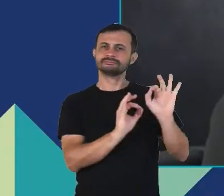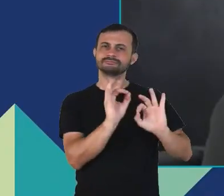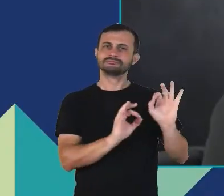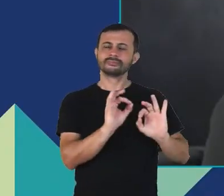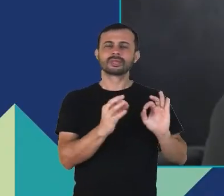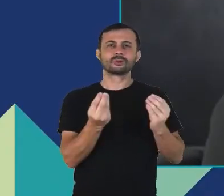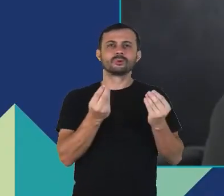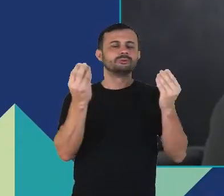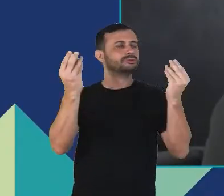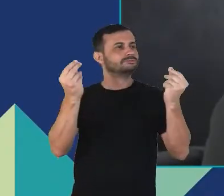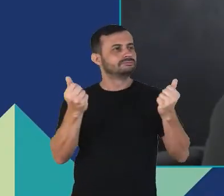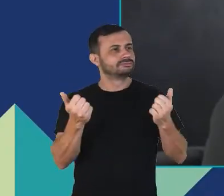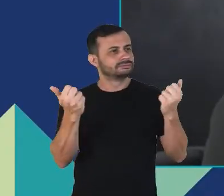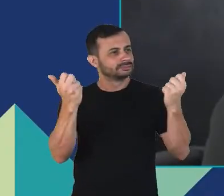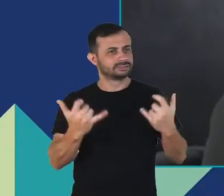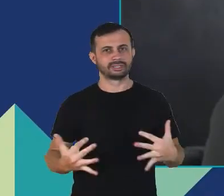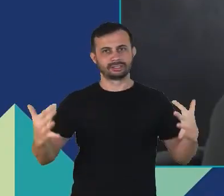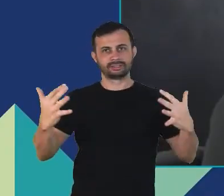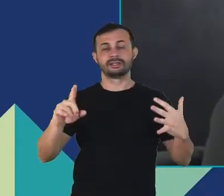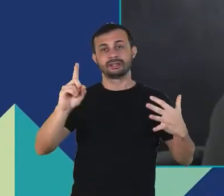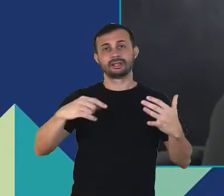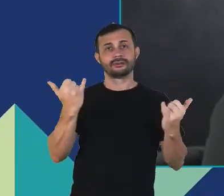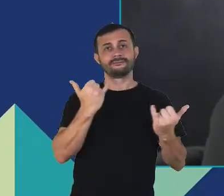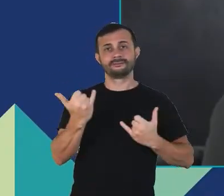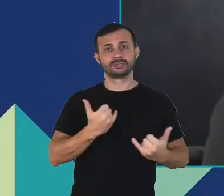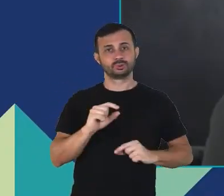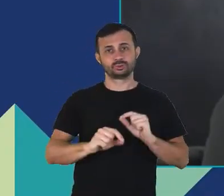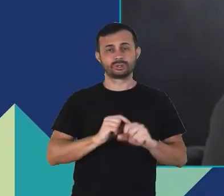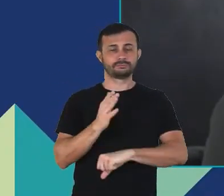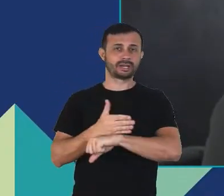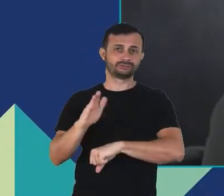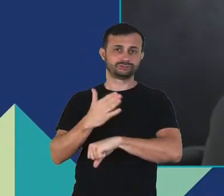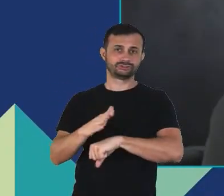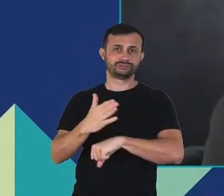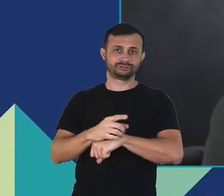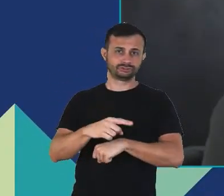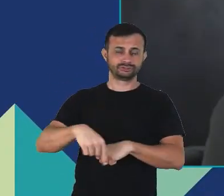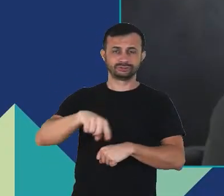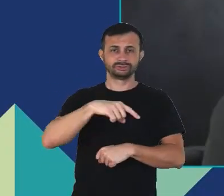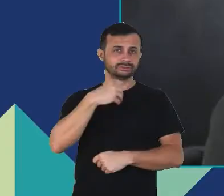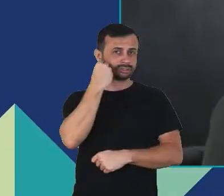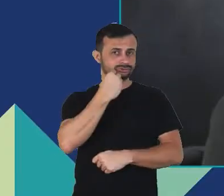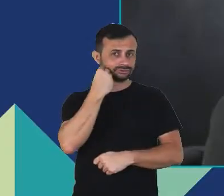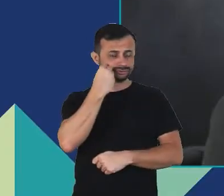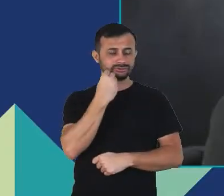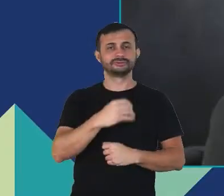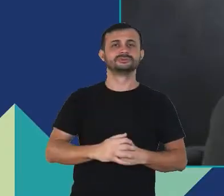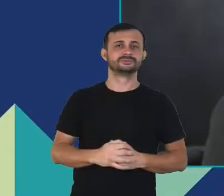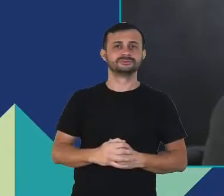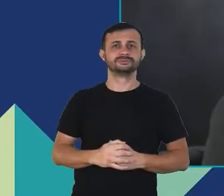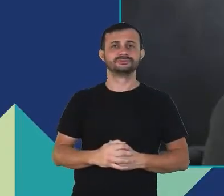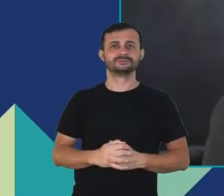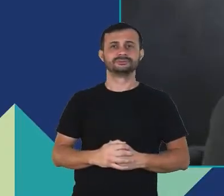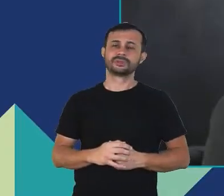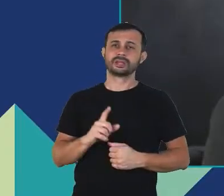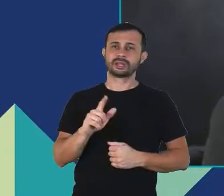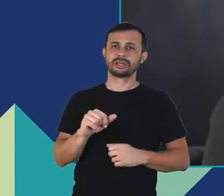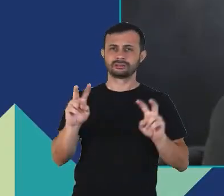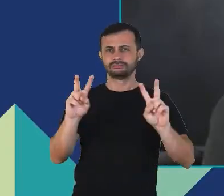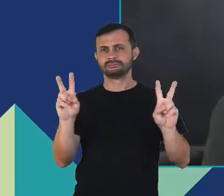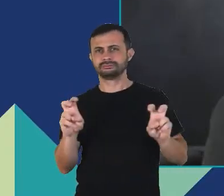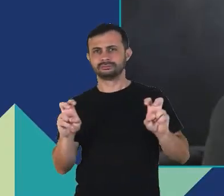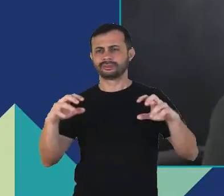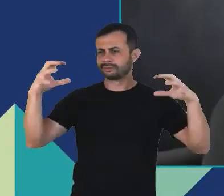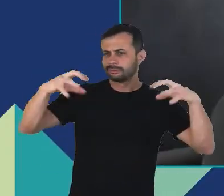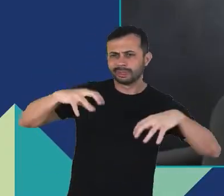practice warnings about either a heavy storm or simulation for an